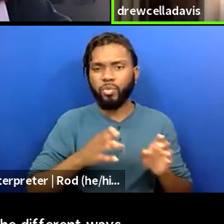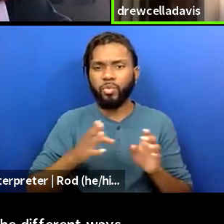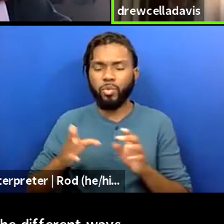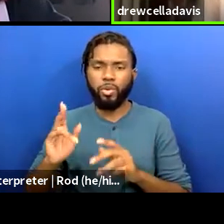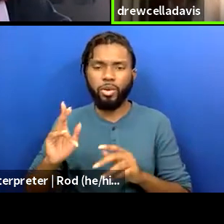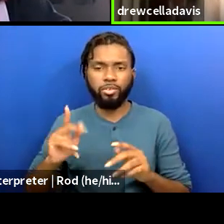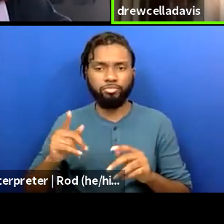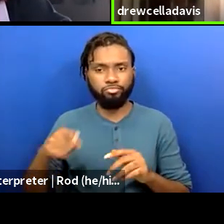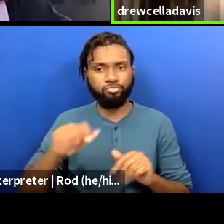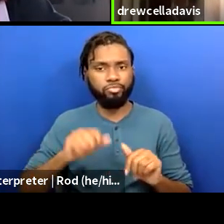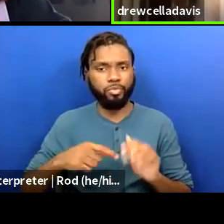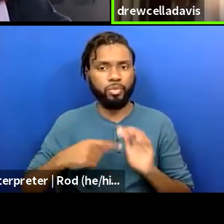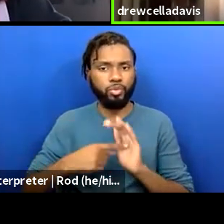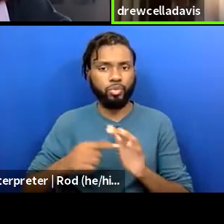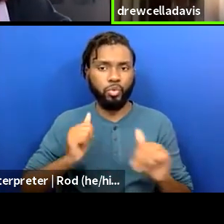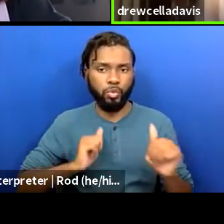presented,